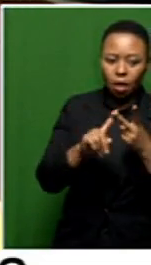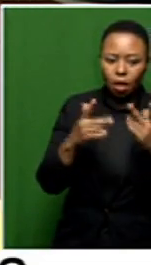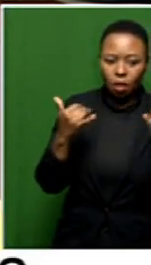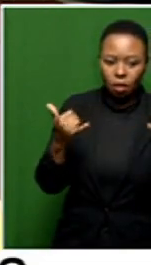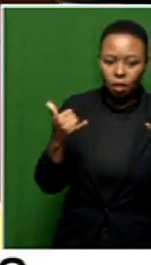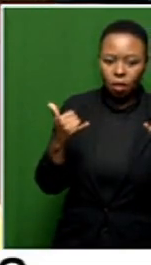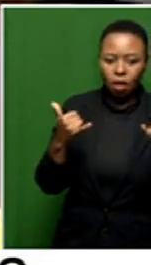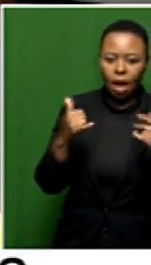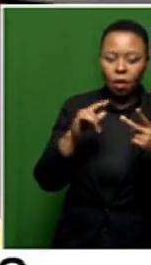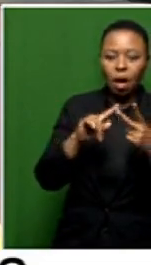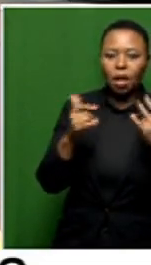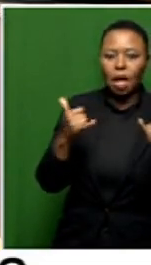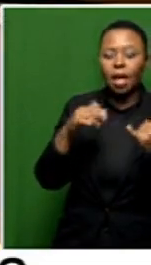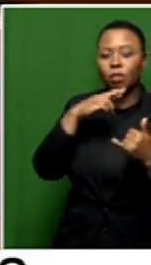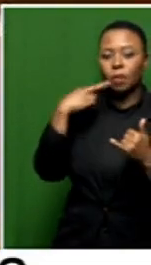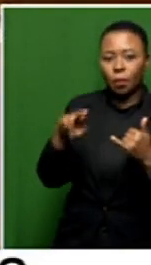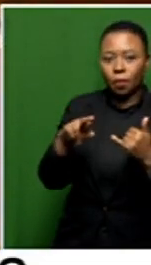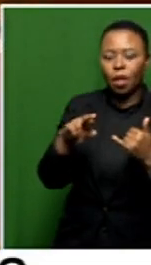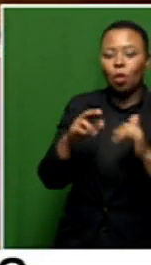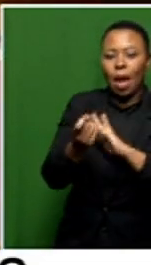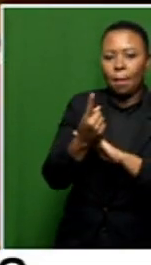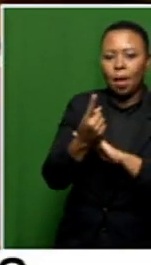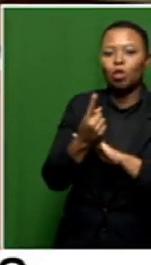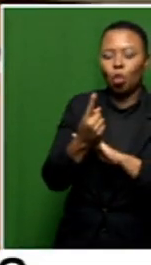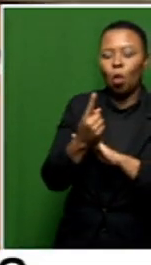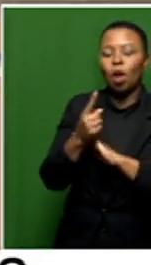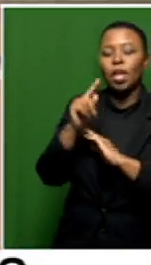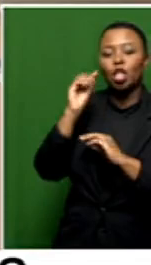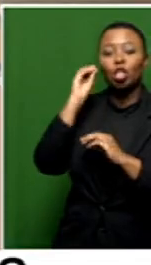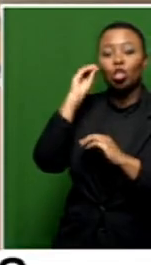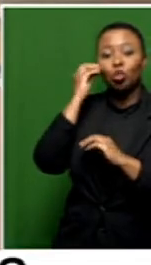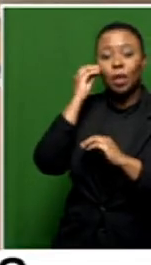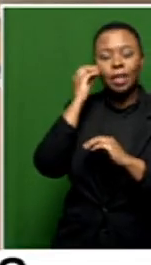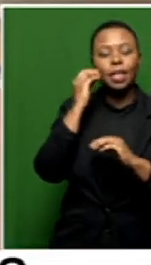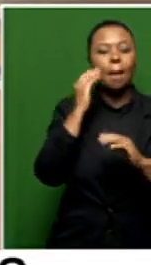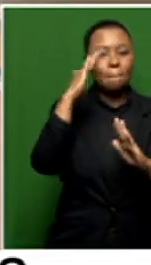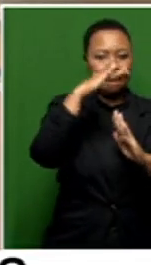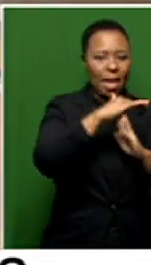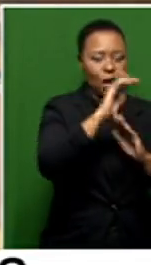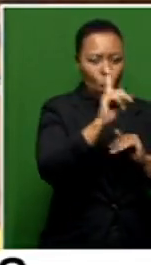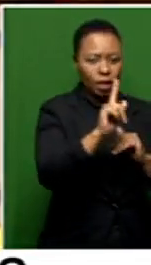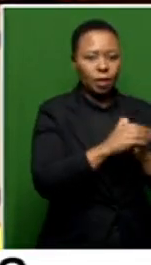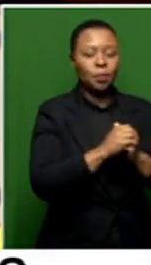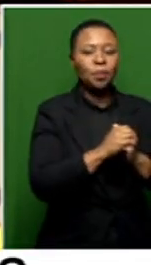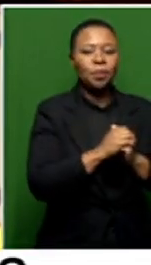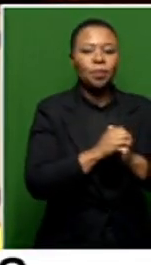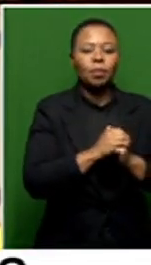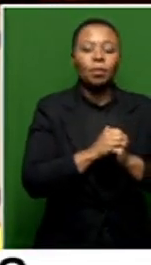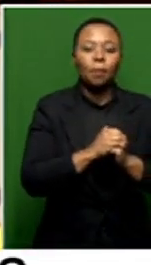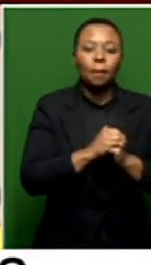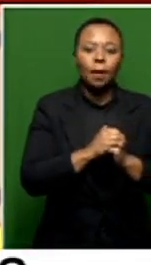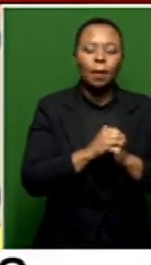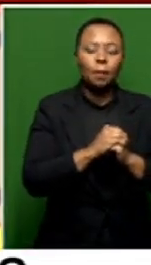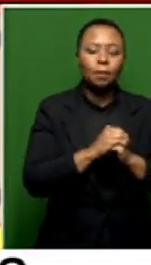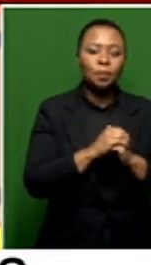the actual outcomes? So the main interest for the public is actually that,